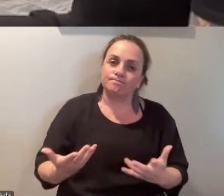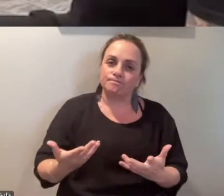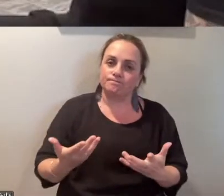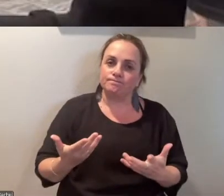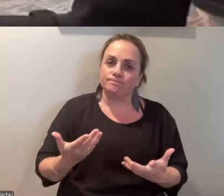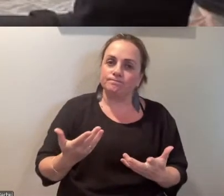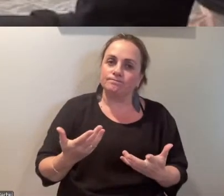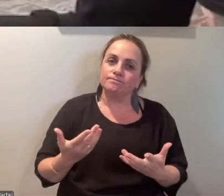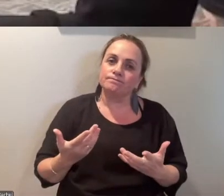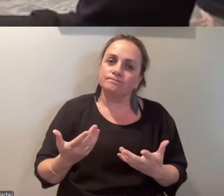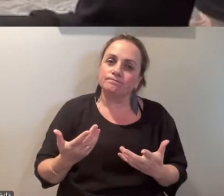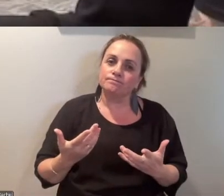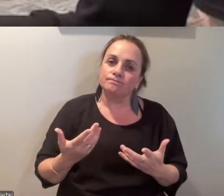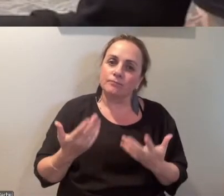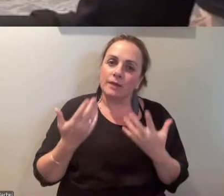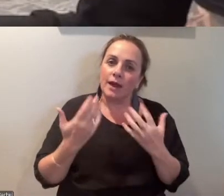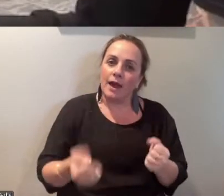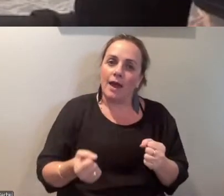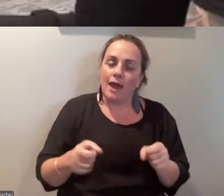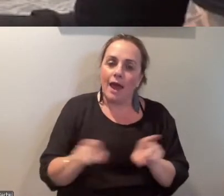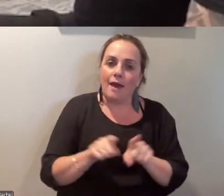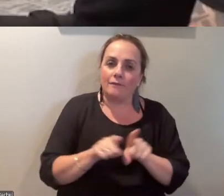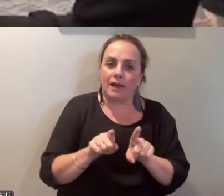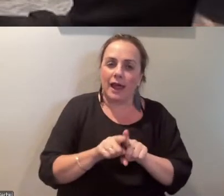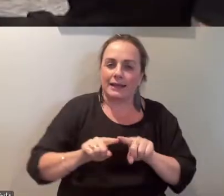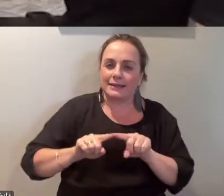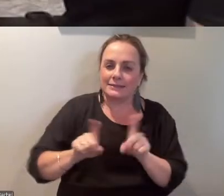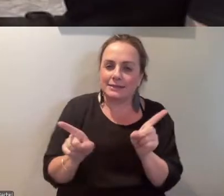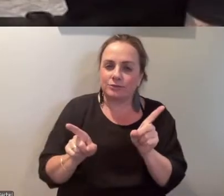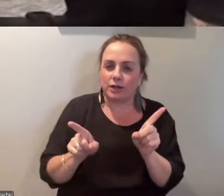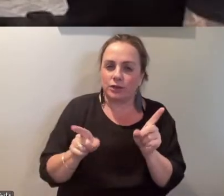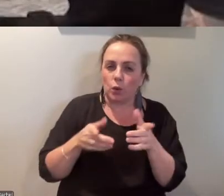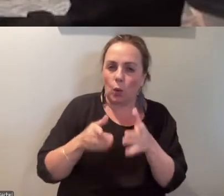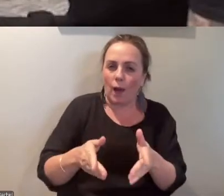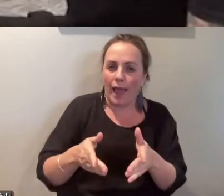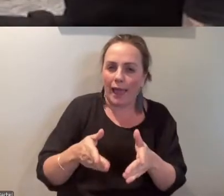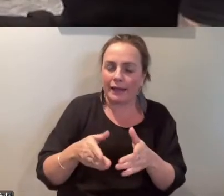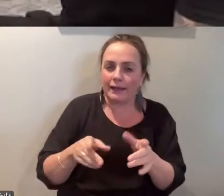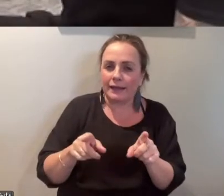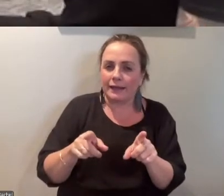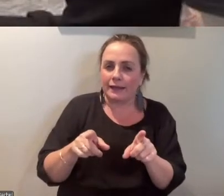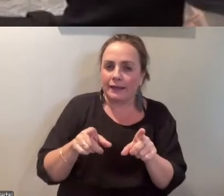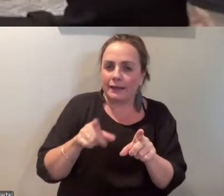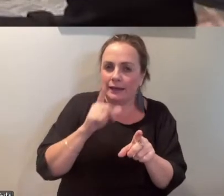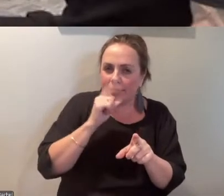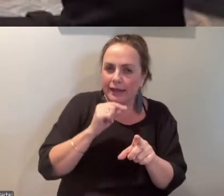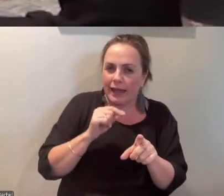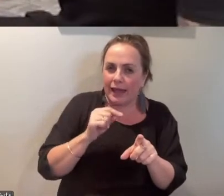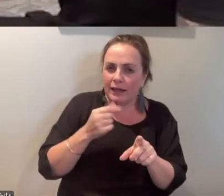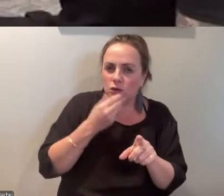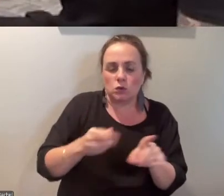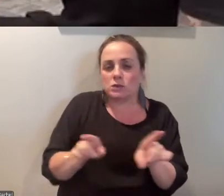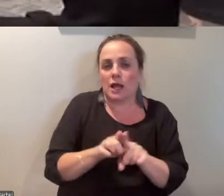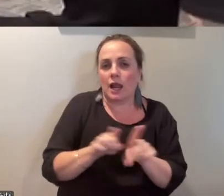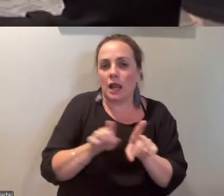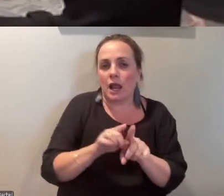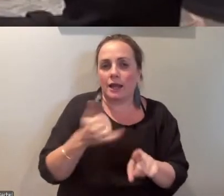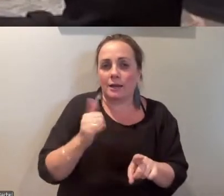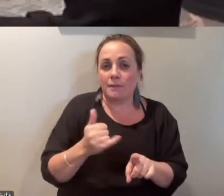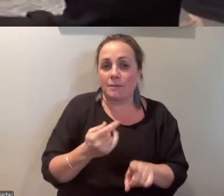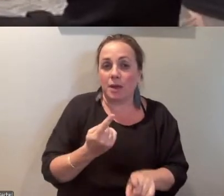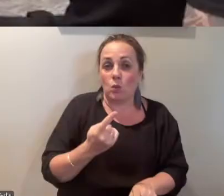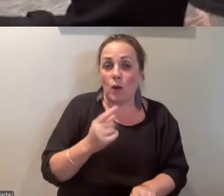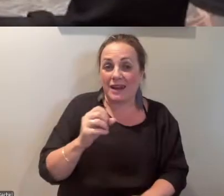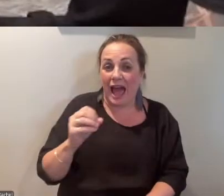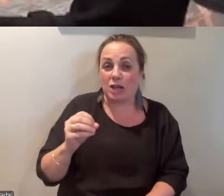universal exercise unit or a ceiling hoist or a light gait, and you might get anywhere between 100 and 200 steps, and it's very